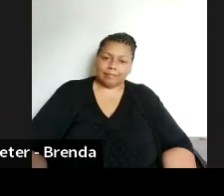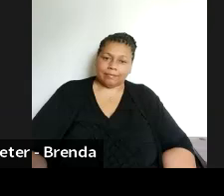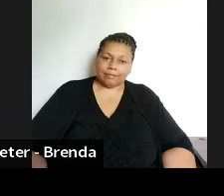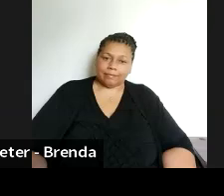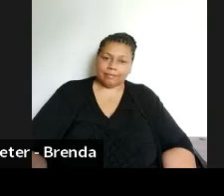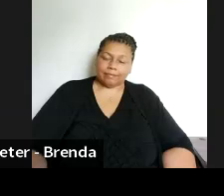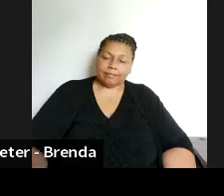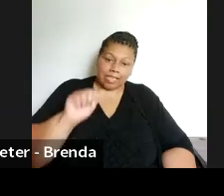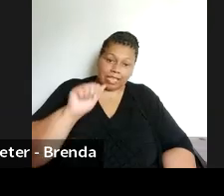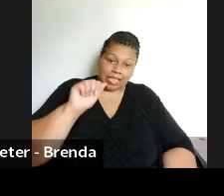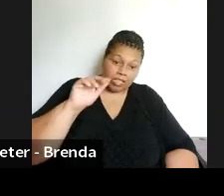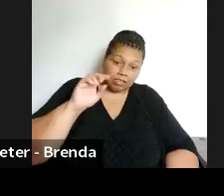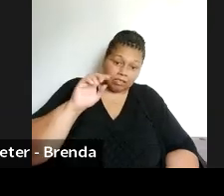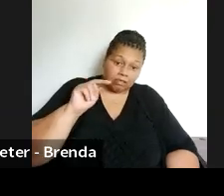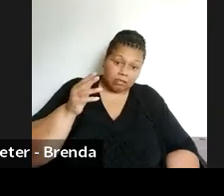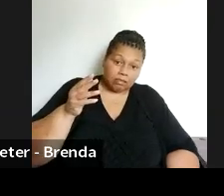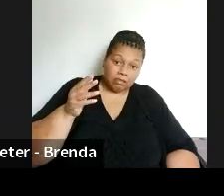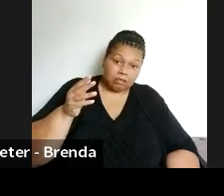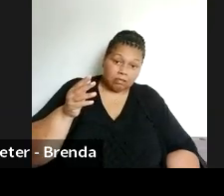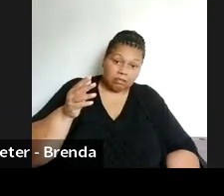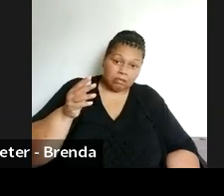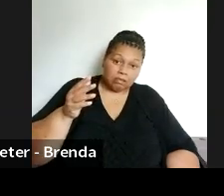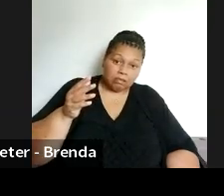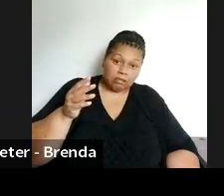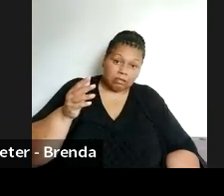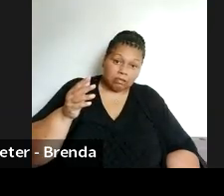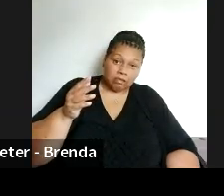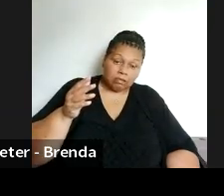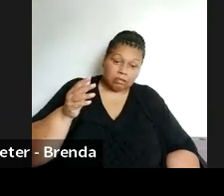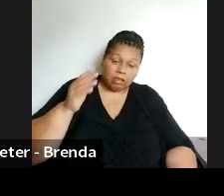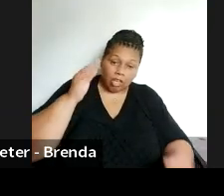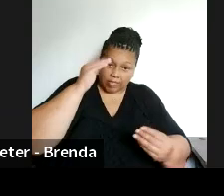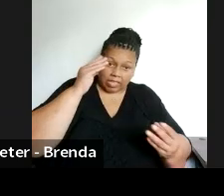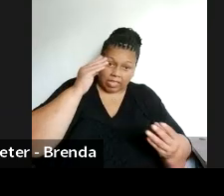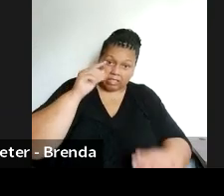Erin, was that you? Or are you thinking?